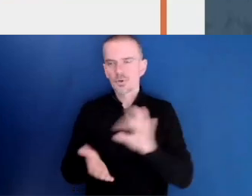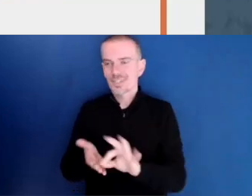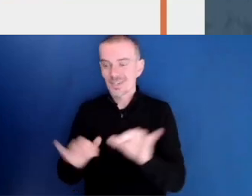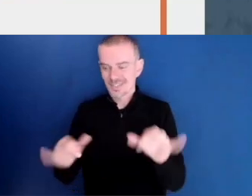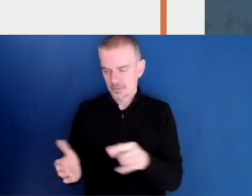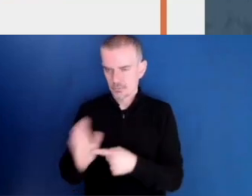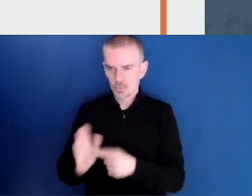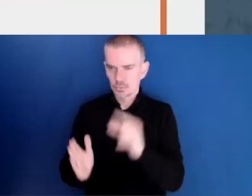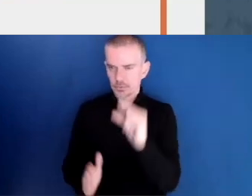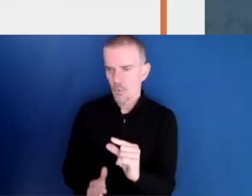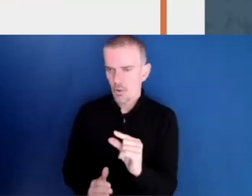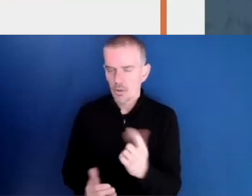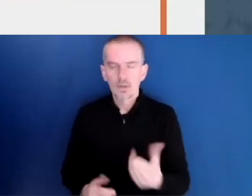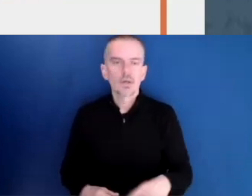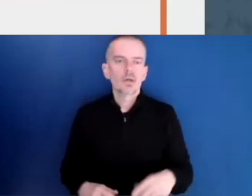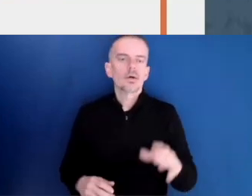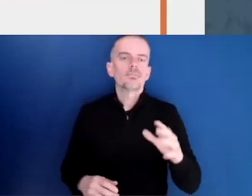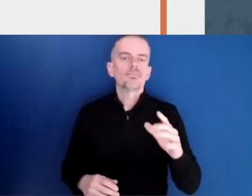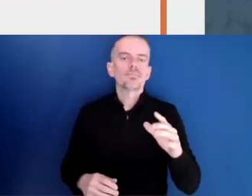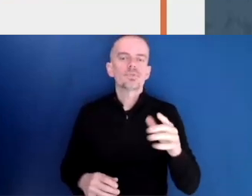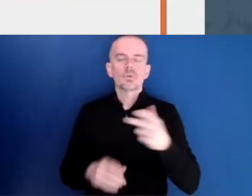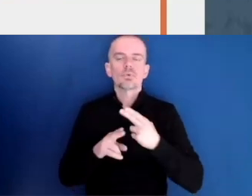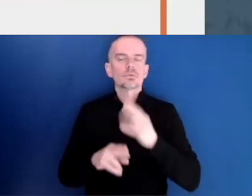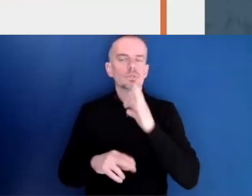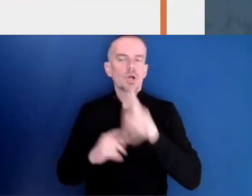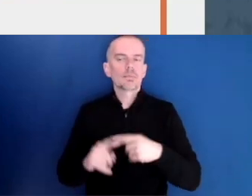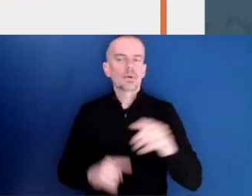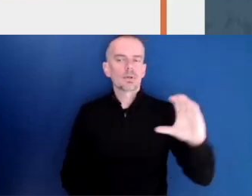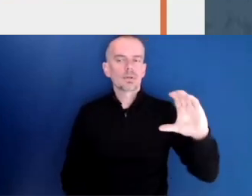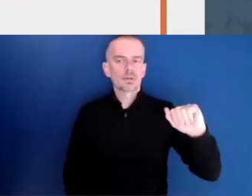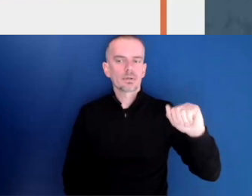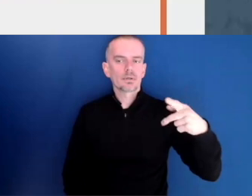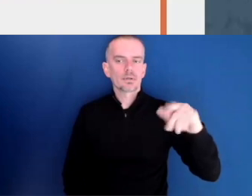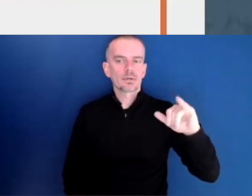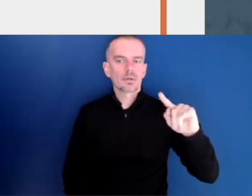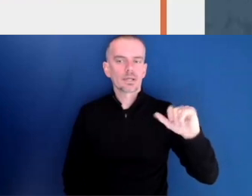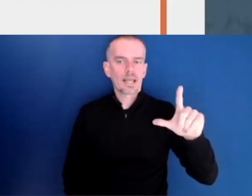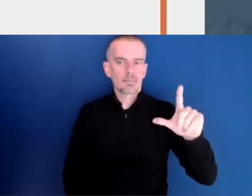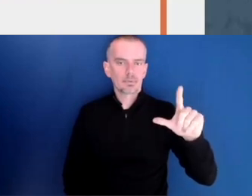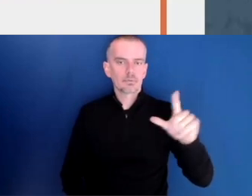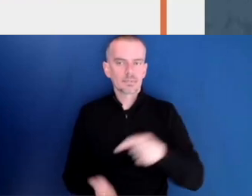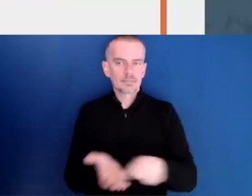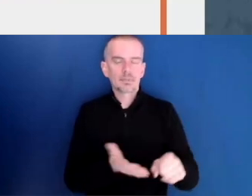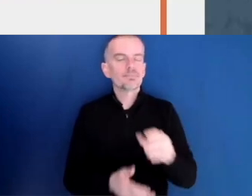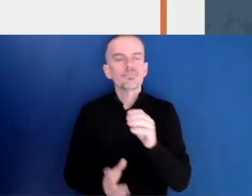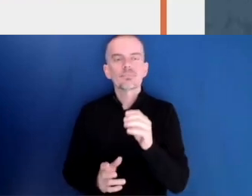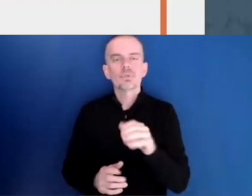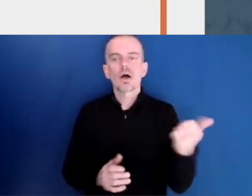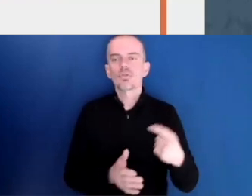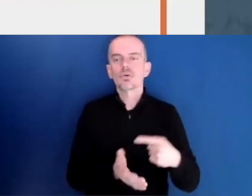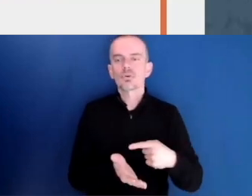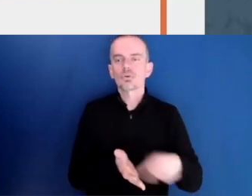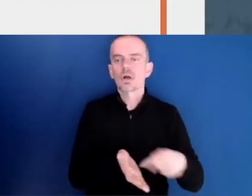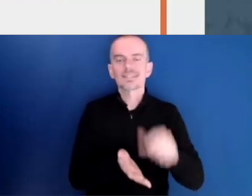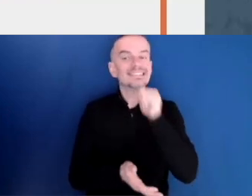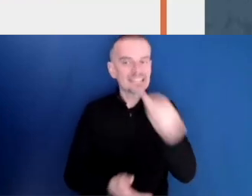then it's worth noting here, so we're talking about capital expenditures, non-capitalized costs. These are just like run-of-the-mill expenses that are recognized when